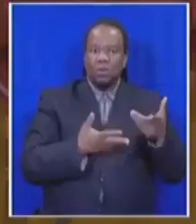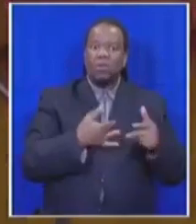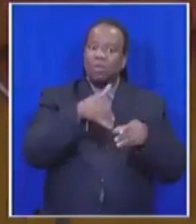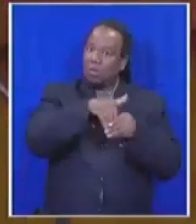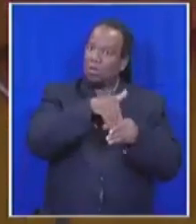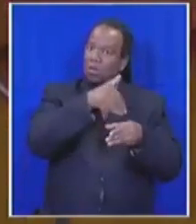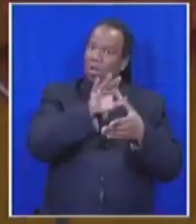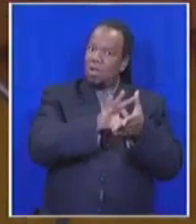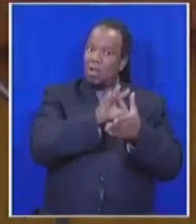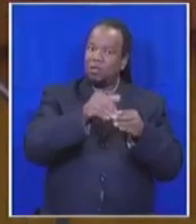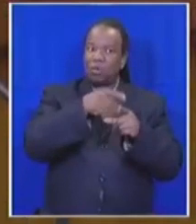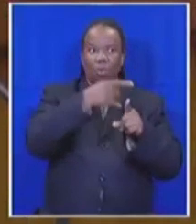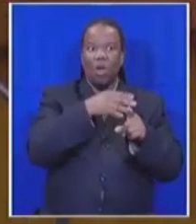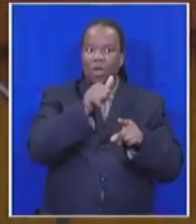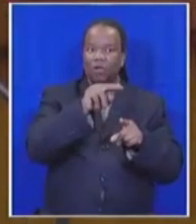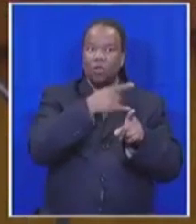elections.